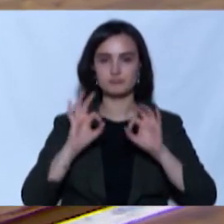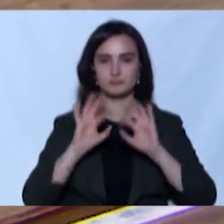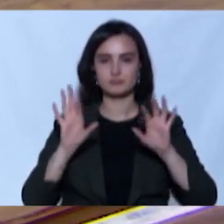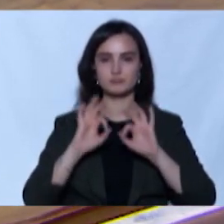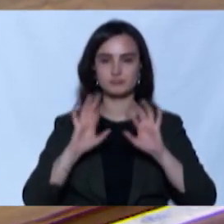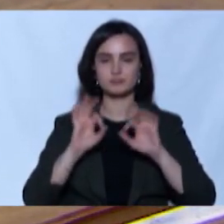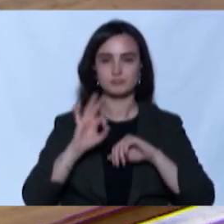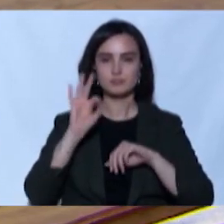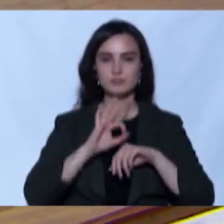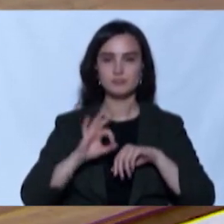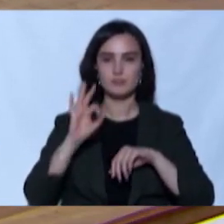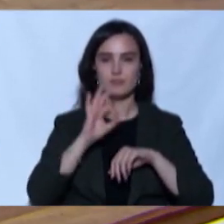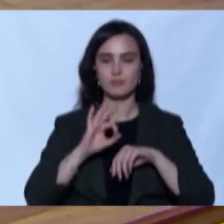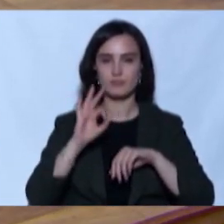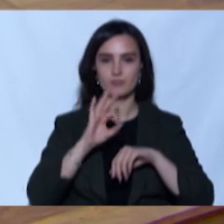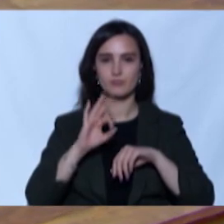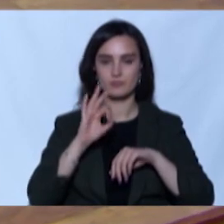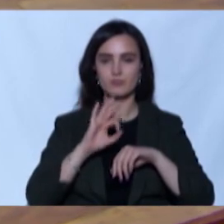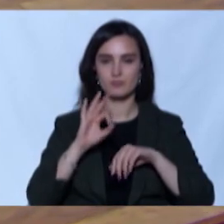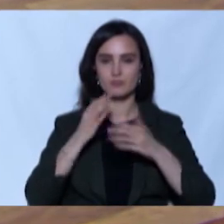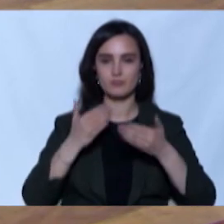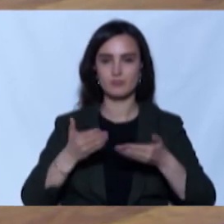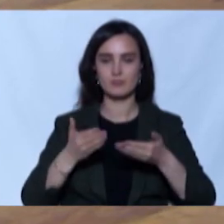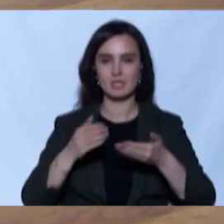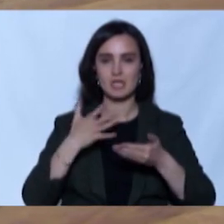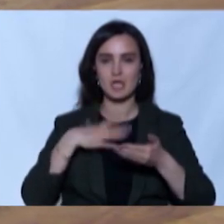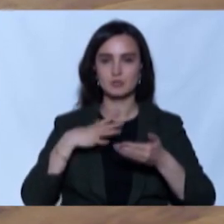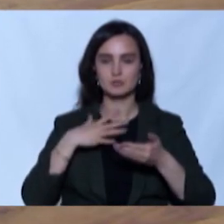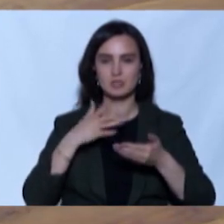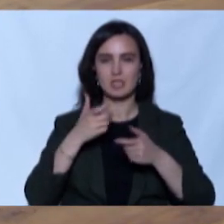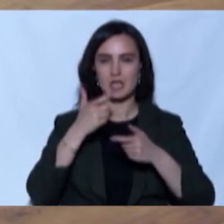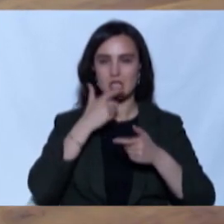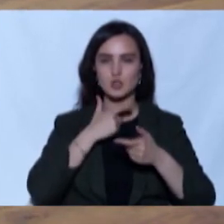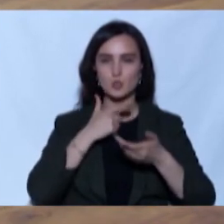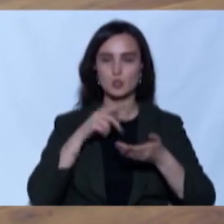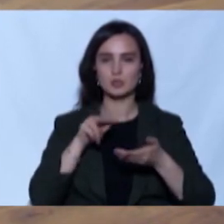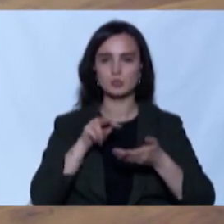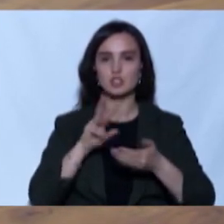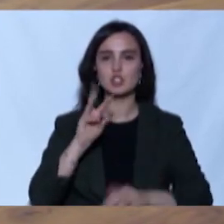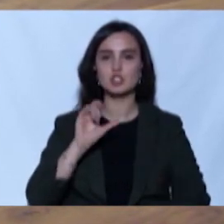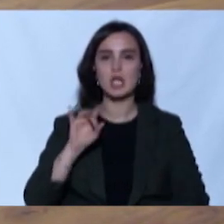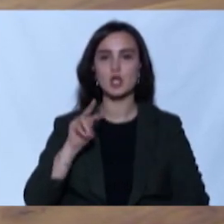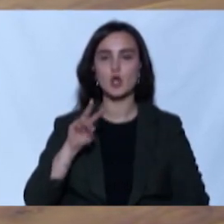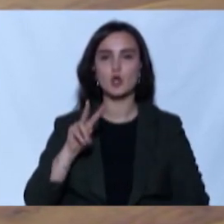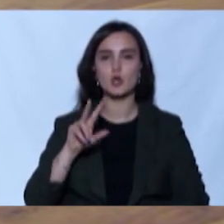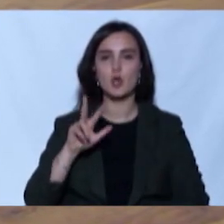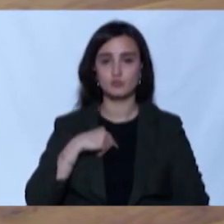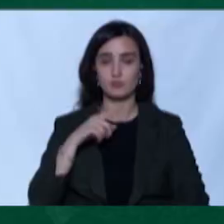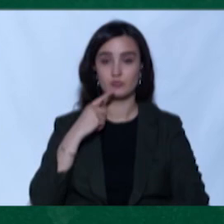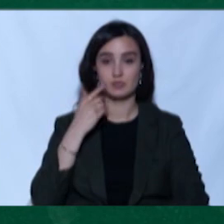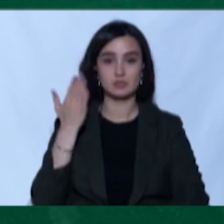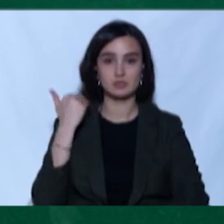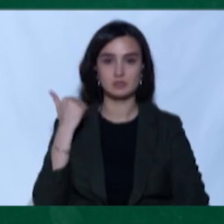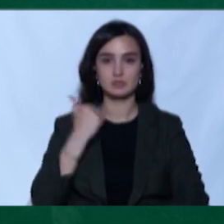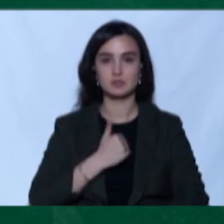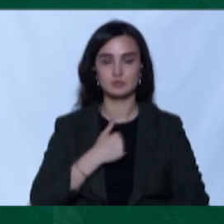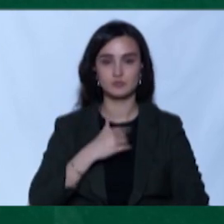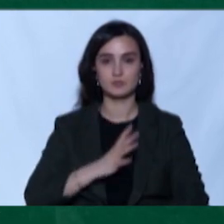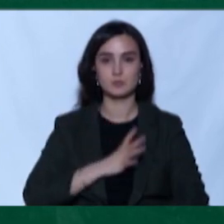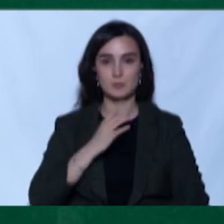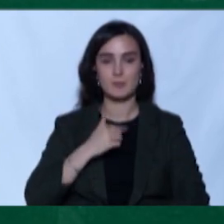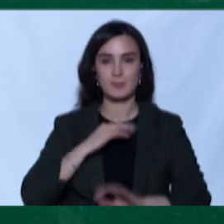about a classic literary phenomenon, Sherlock Holmes himself. We were going